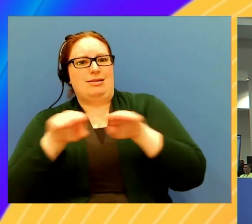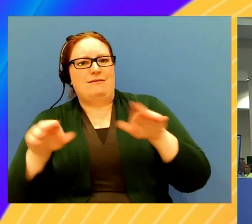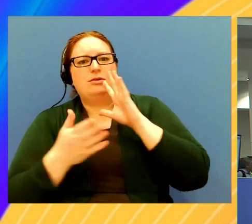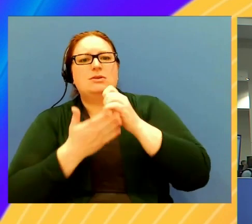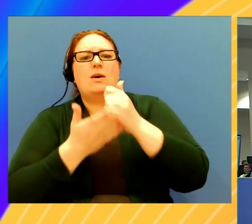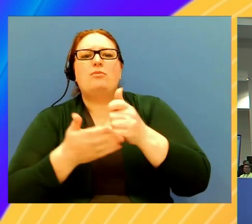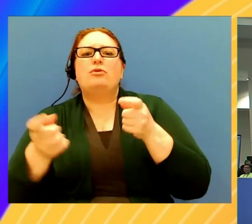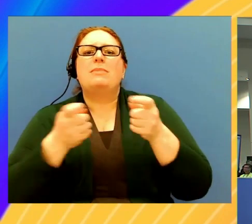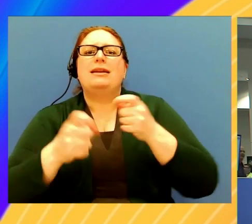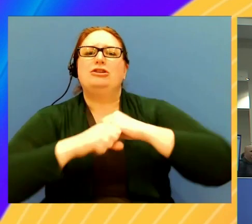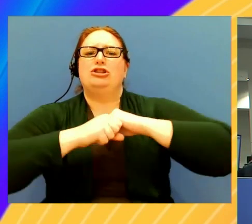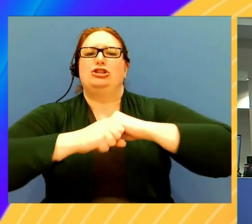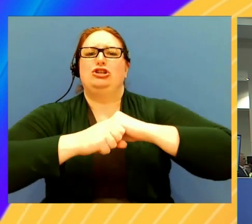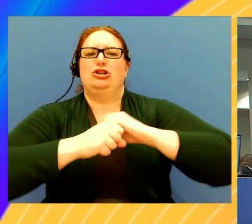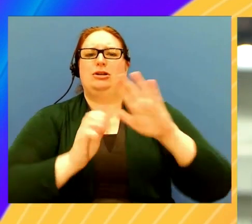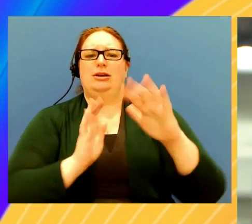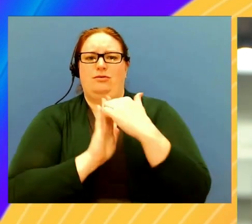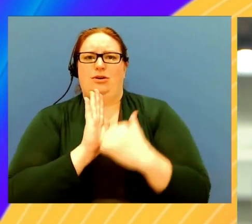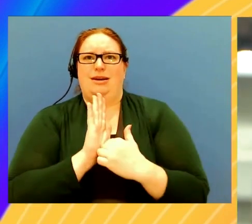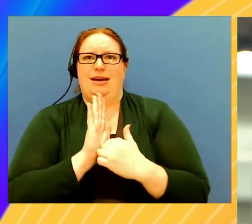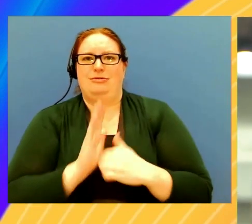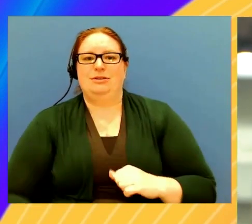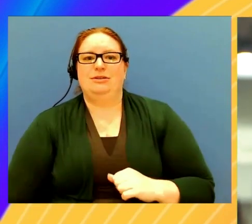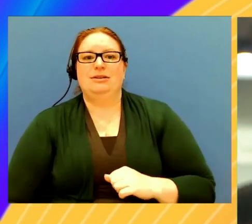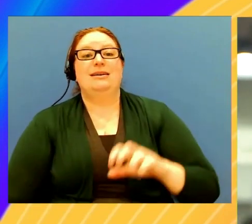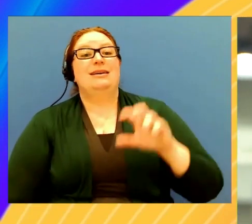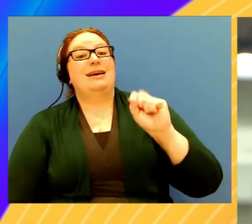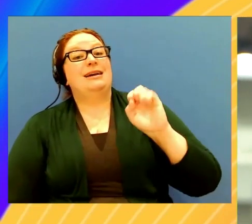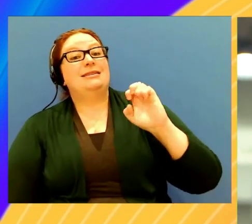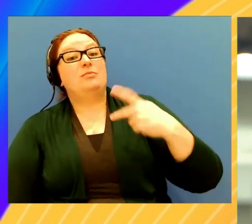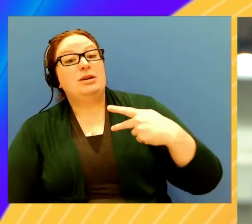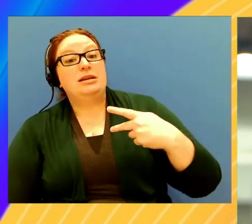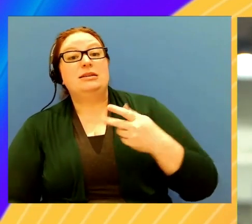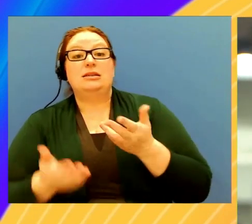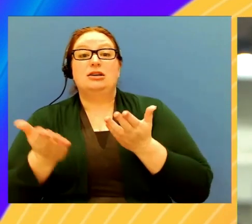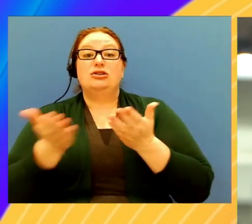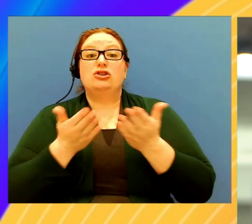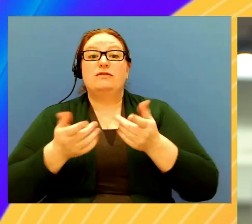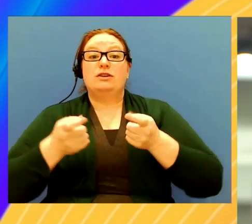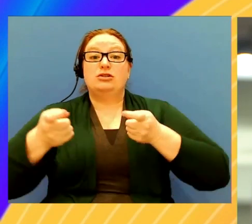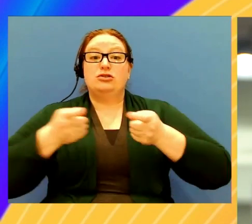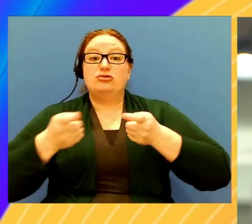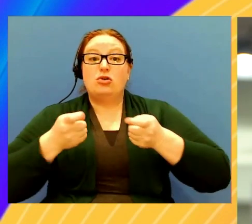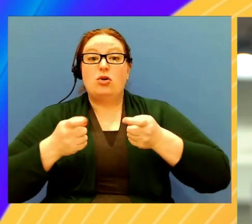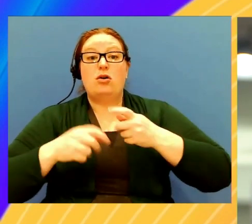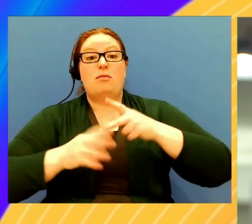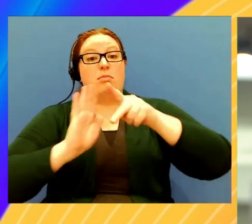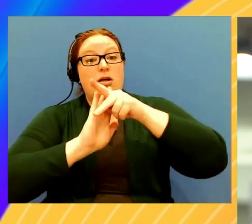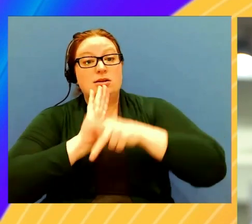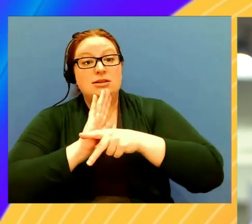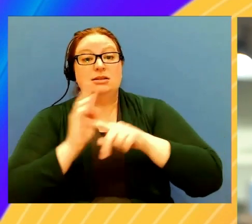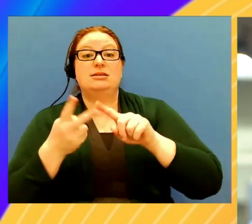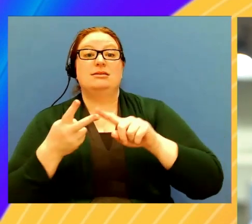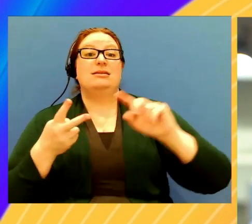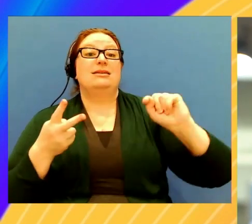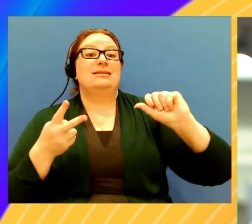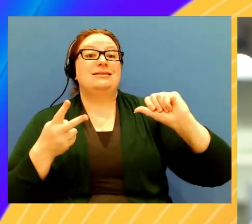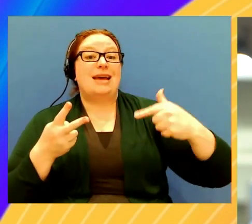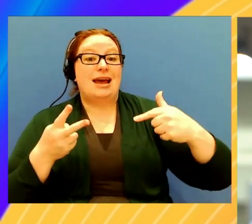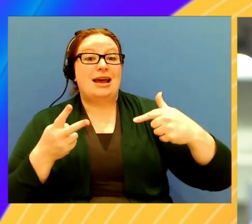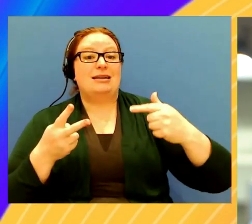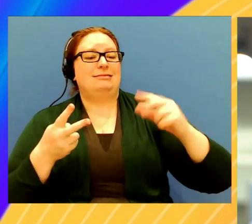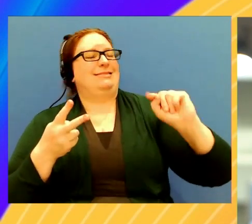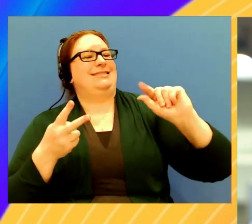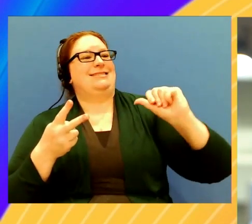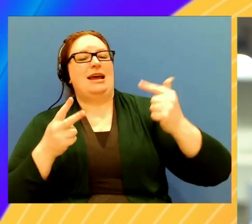of your accounts. So things like SCPs or service control policies, as well as tag policies, you can apply